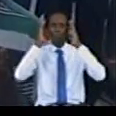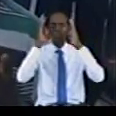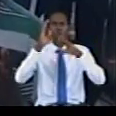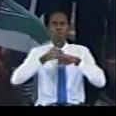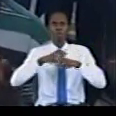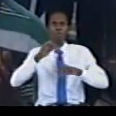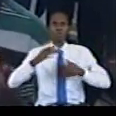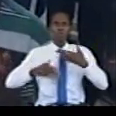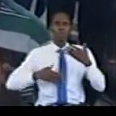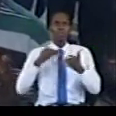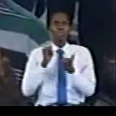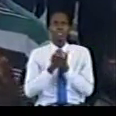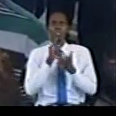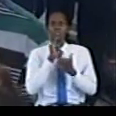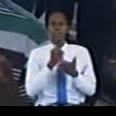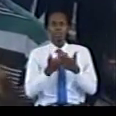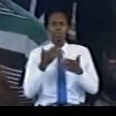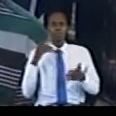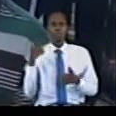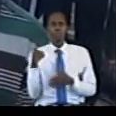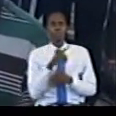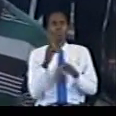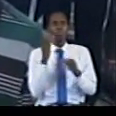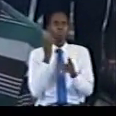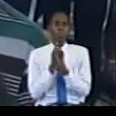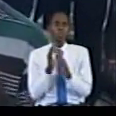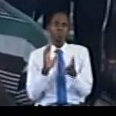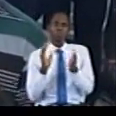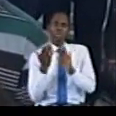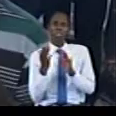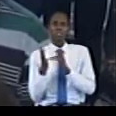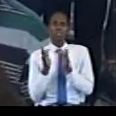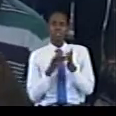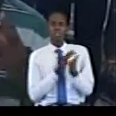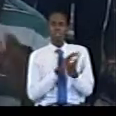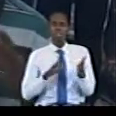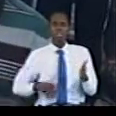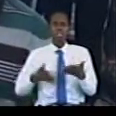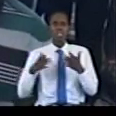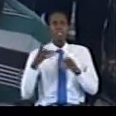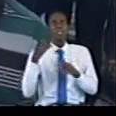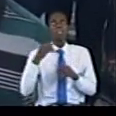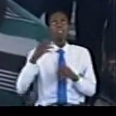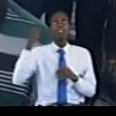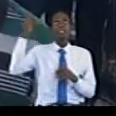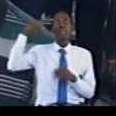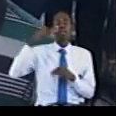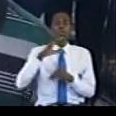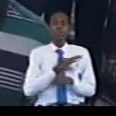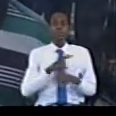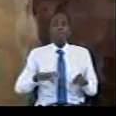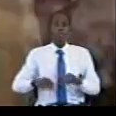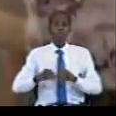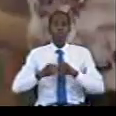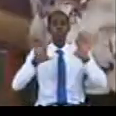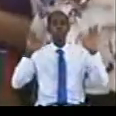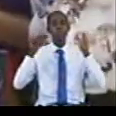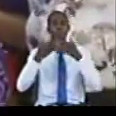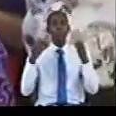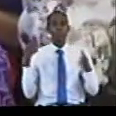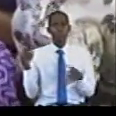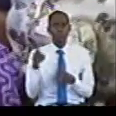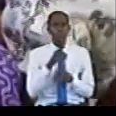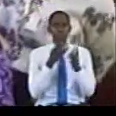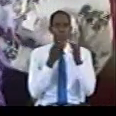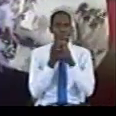before you, just like the Lord Jesus Christ. Let the light of Christ shine through you. Let the word of God come forth through you.